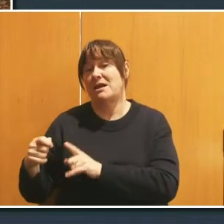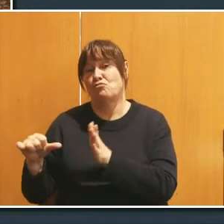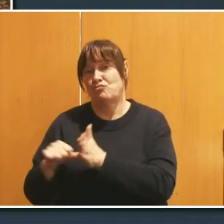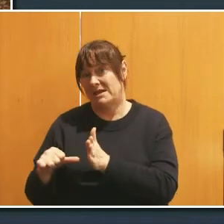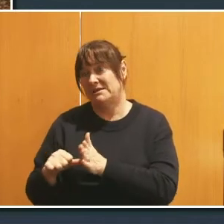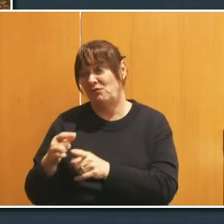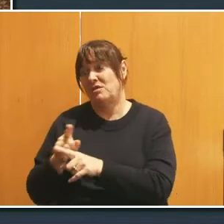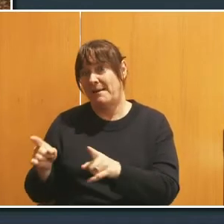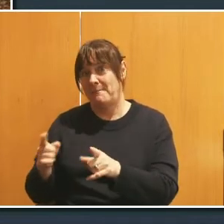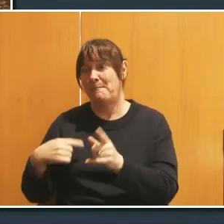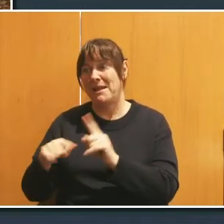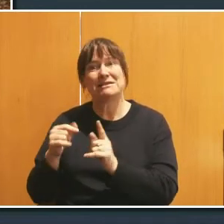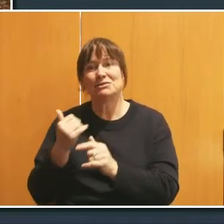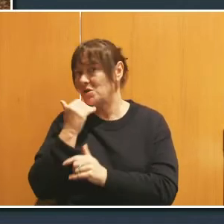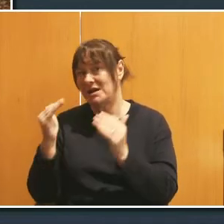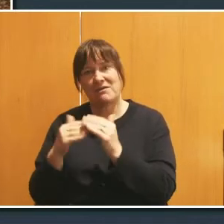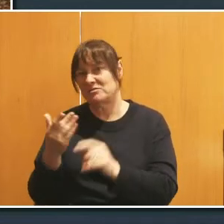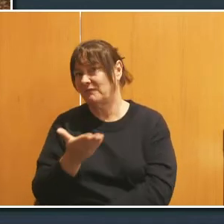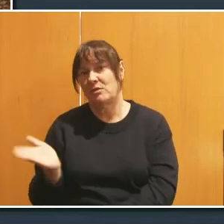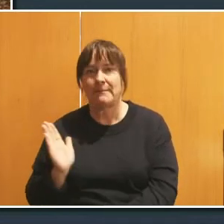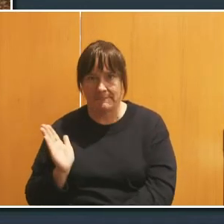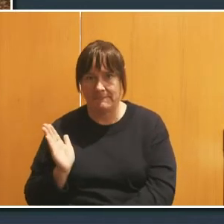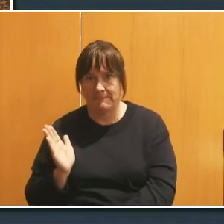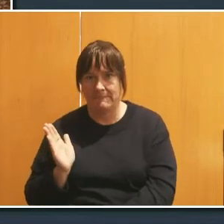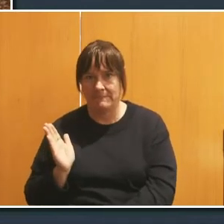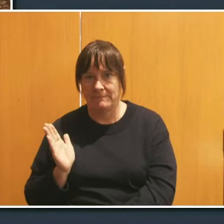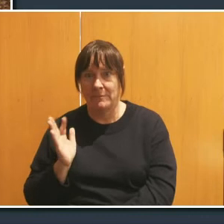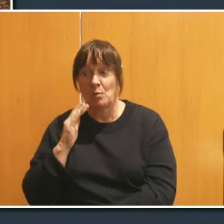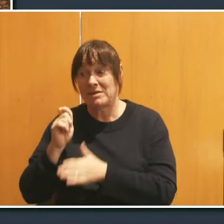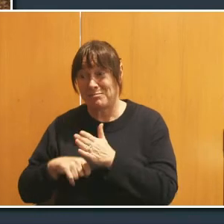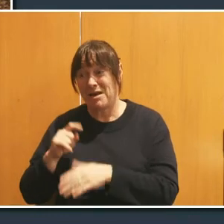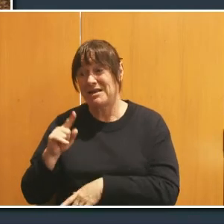much. Thank you, Judith. Do we have any questions?